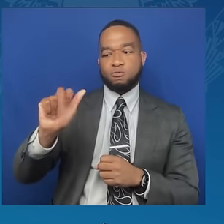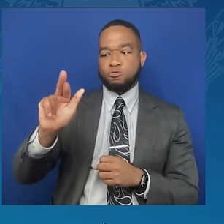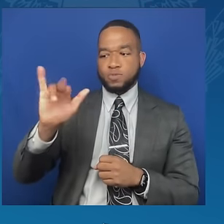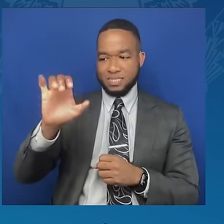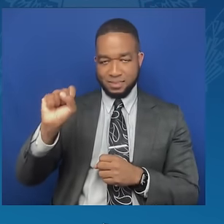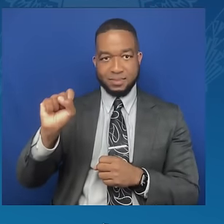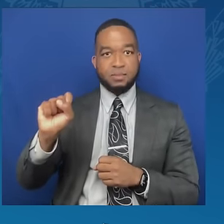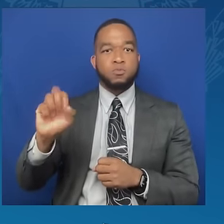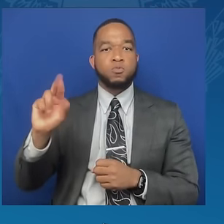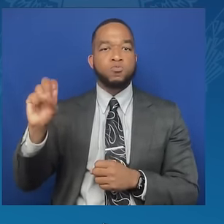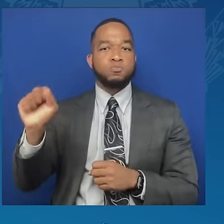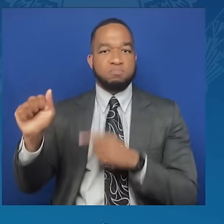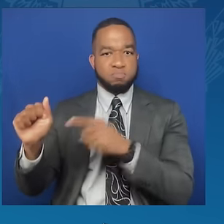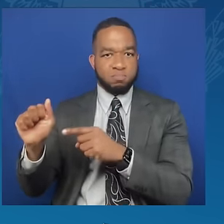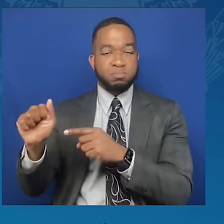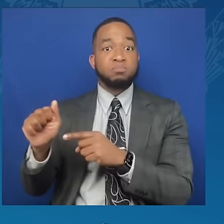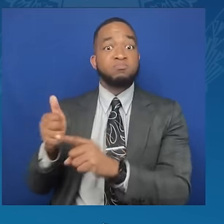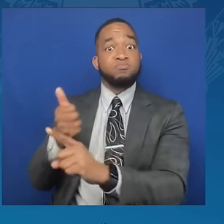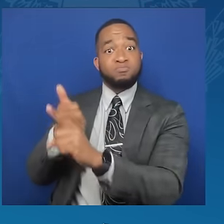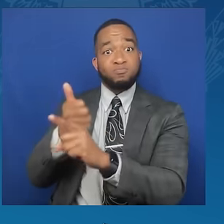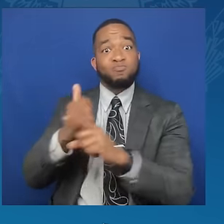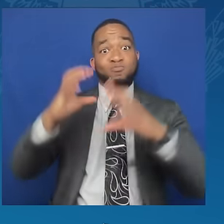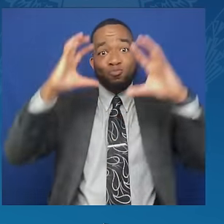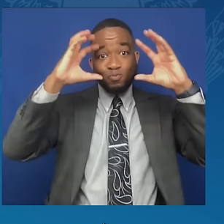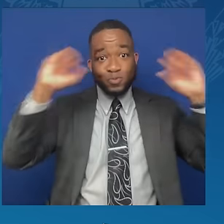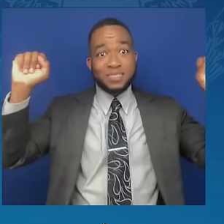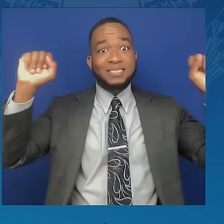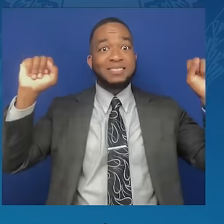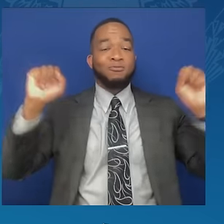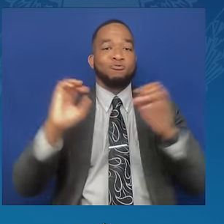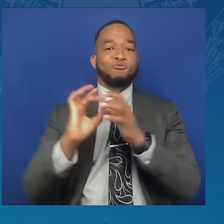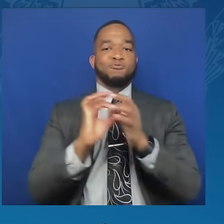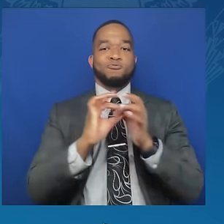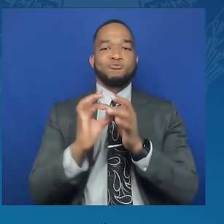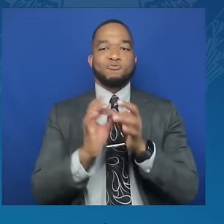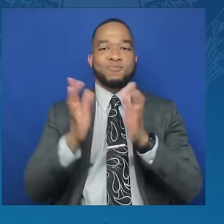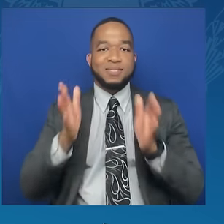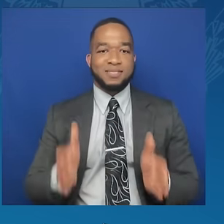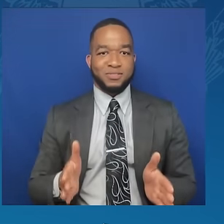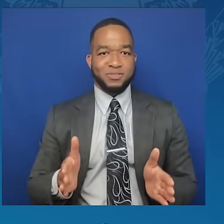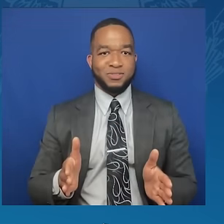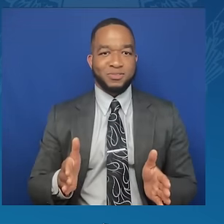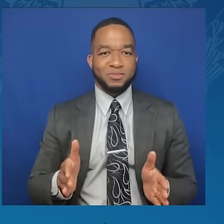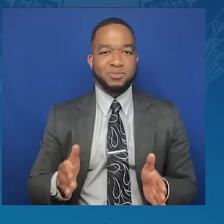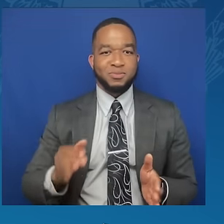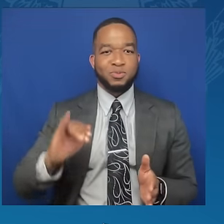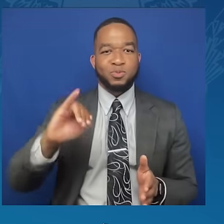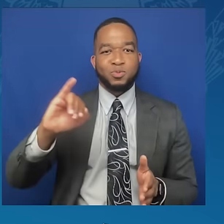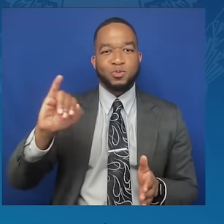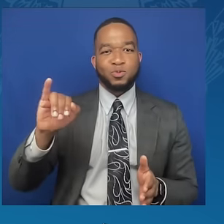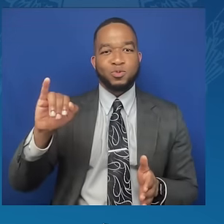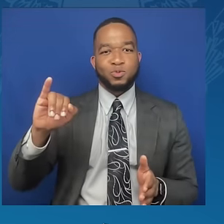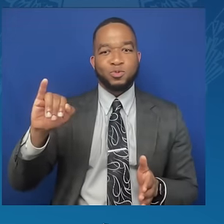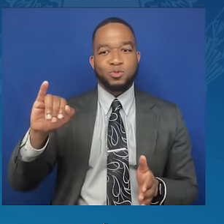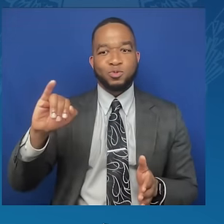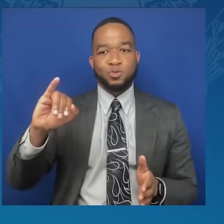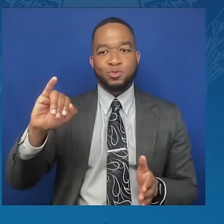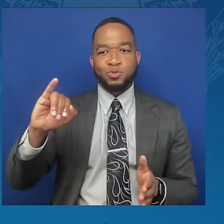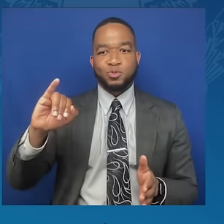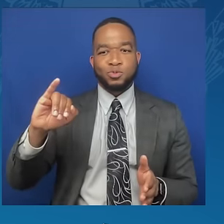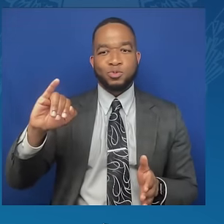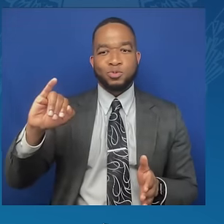the Jubilee. And I want to thank Dr. James Mitchell, who is president of the Selma to Montgomery